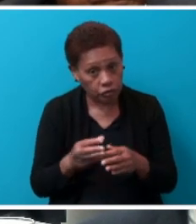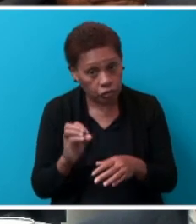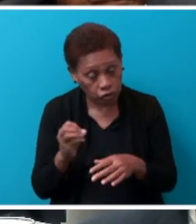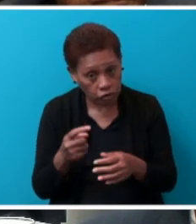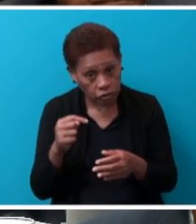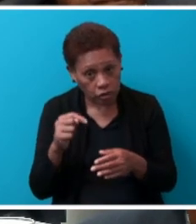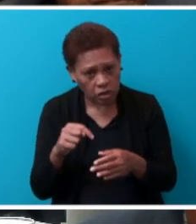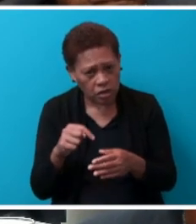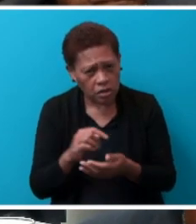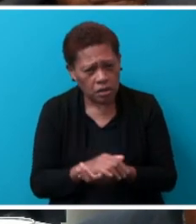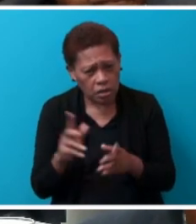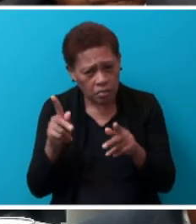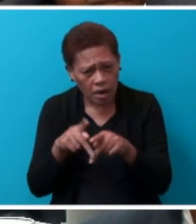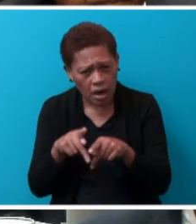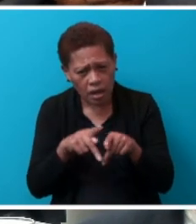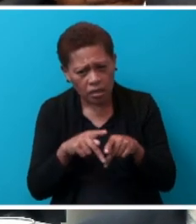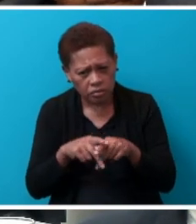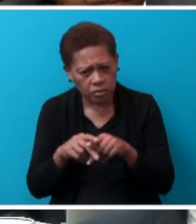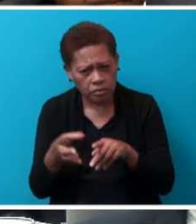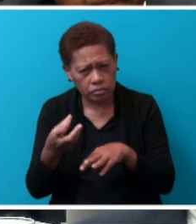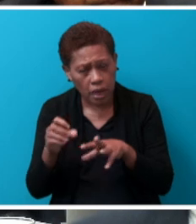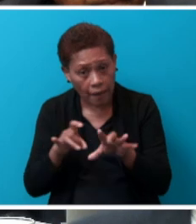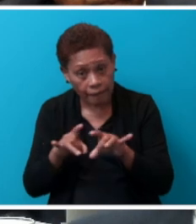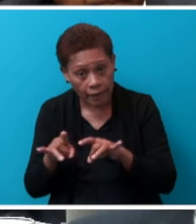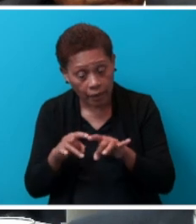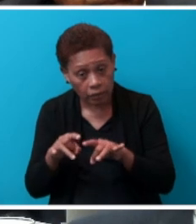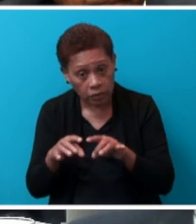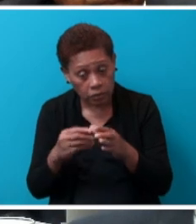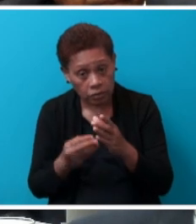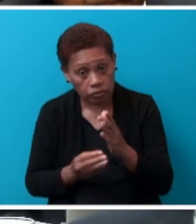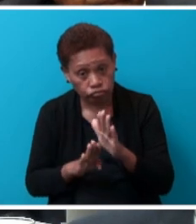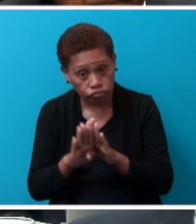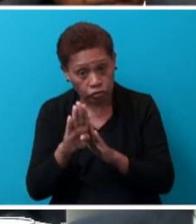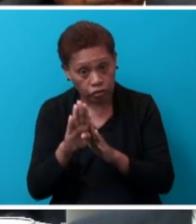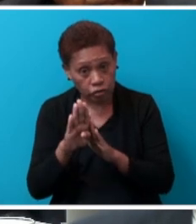travel patterns, regional development plans, the potential of future growth in tourism and trade.